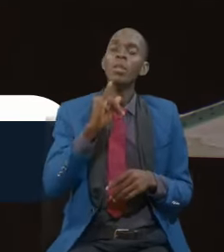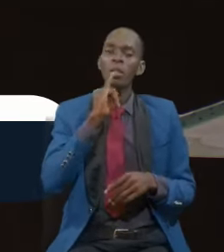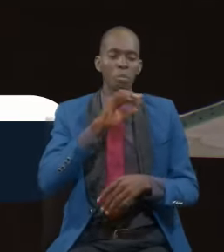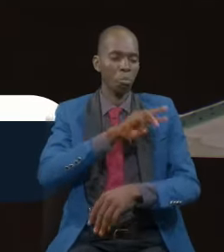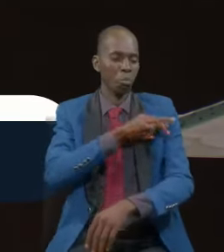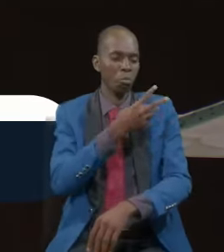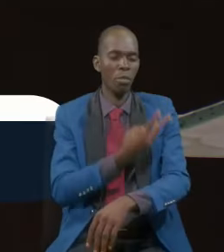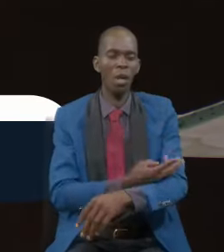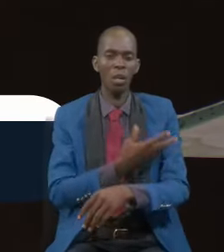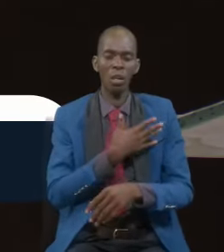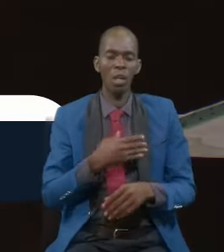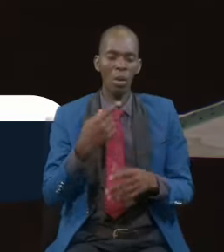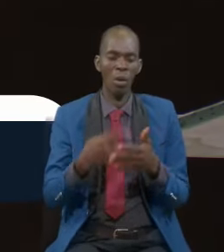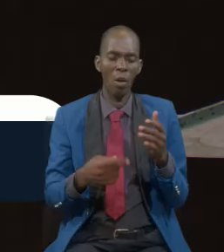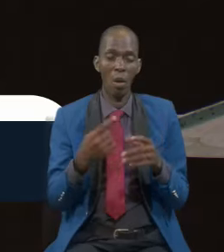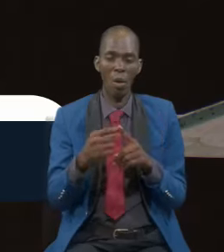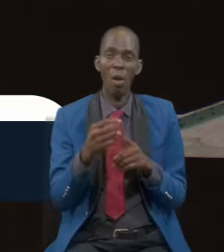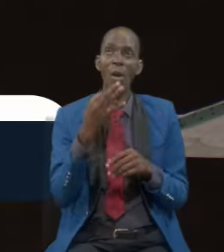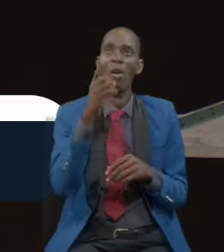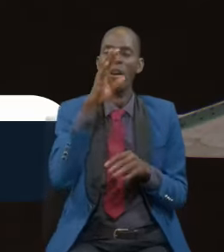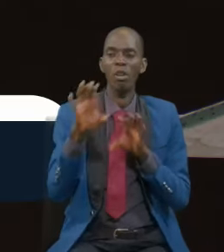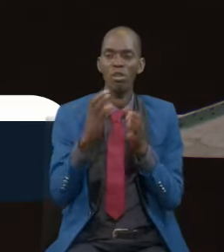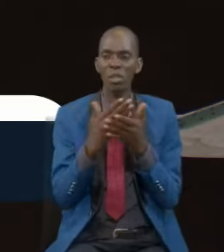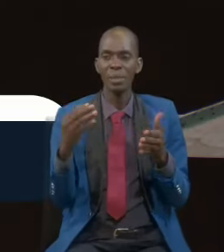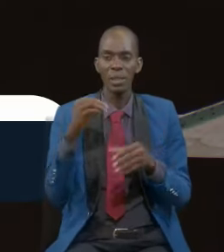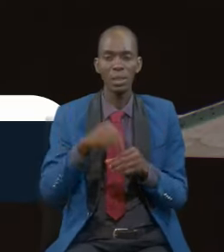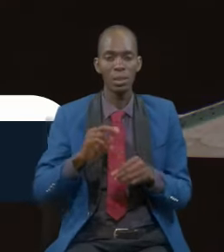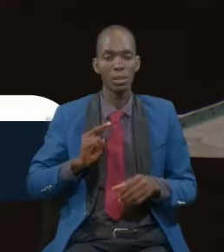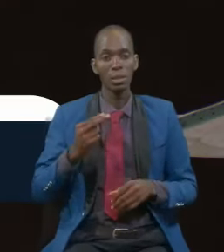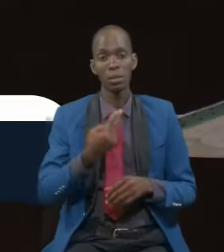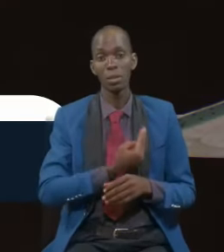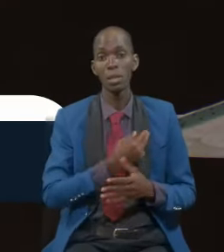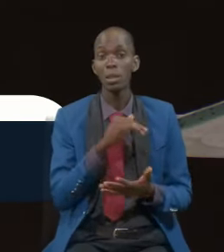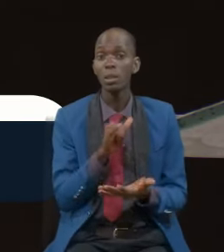the word of God does something within us that